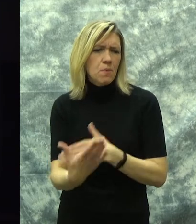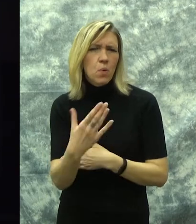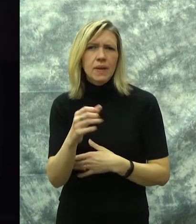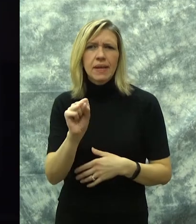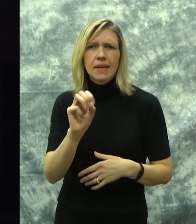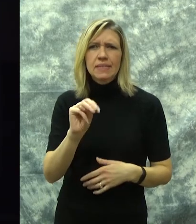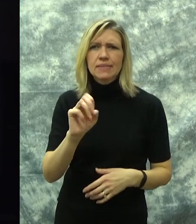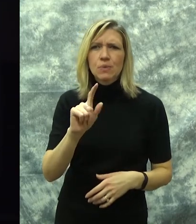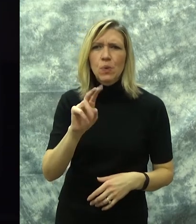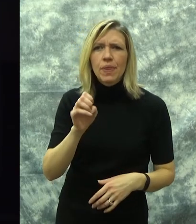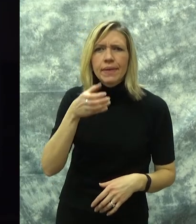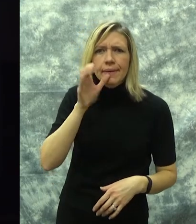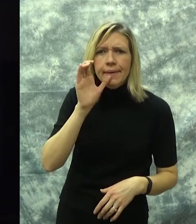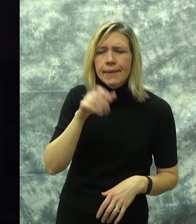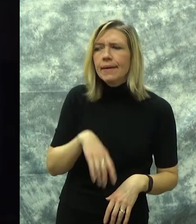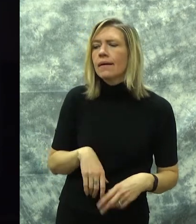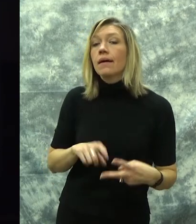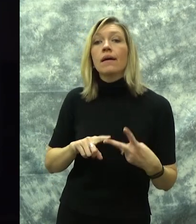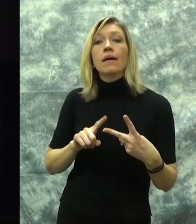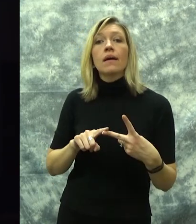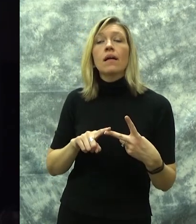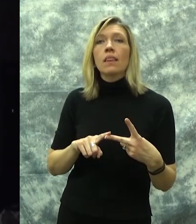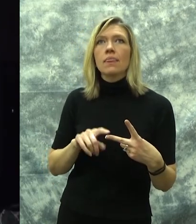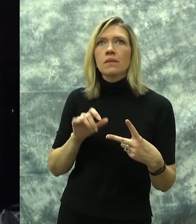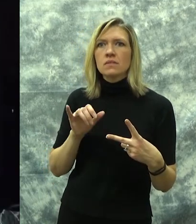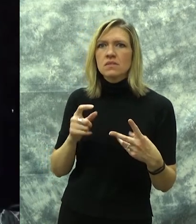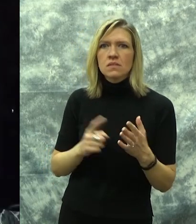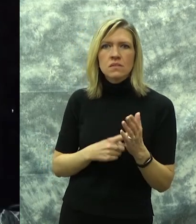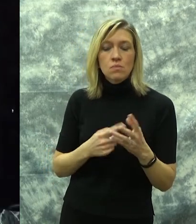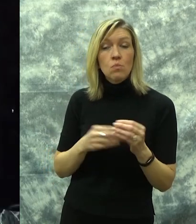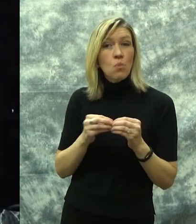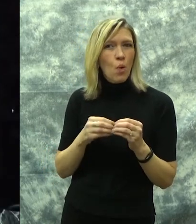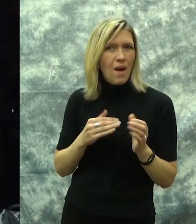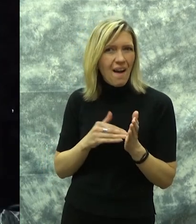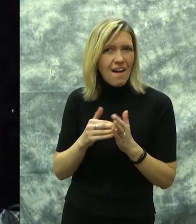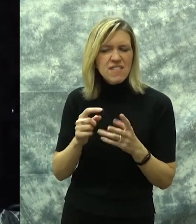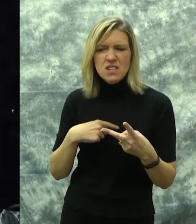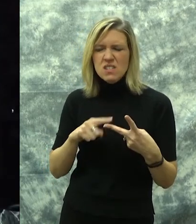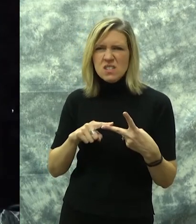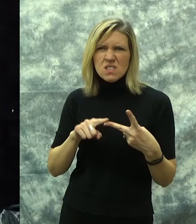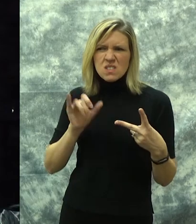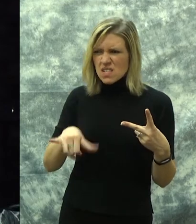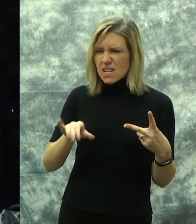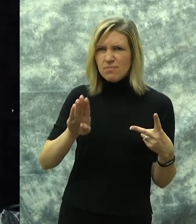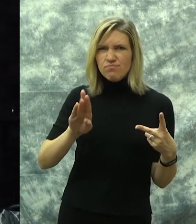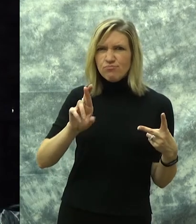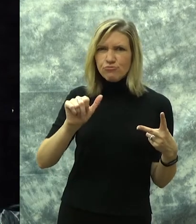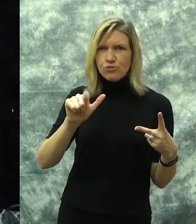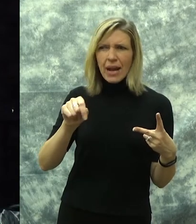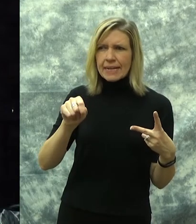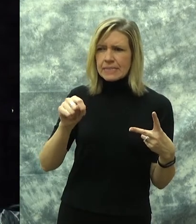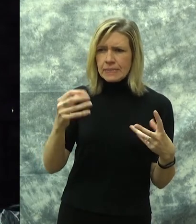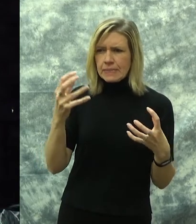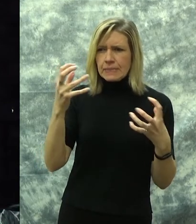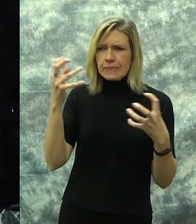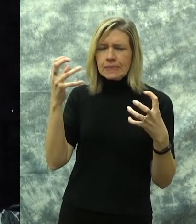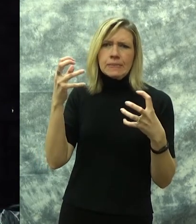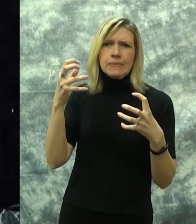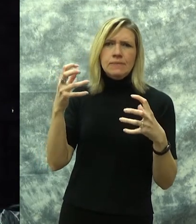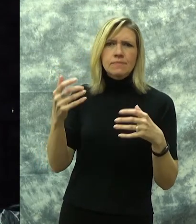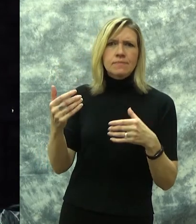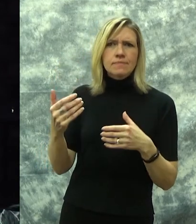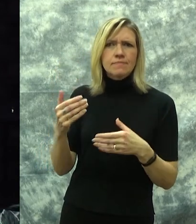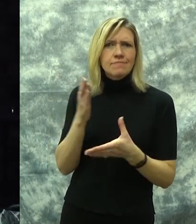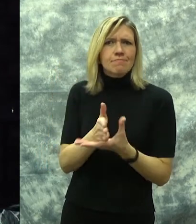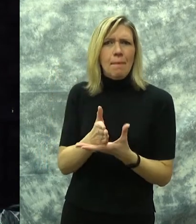more ogre place of that little brat is getting in the way of me having the smoothie. And so last week I gave a